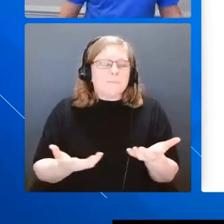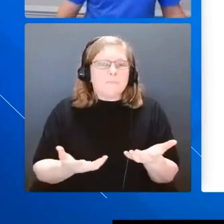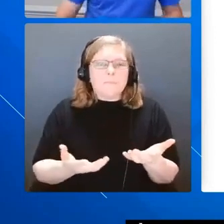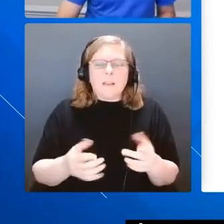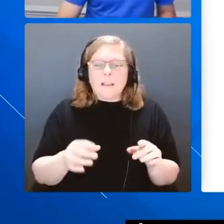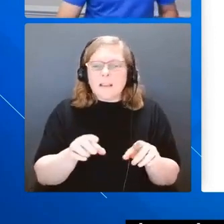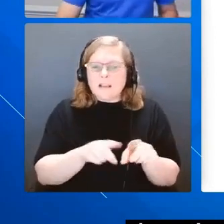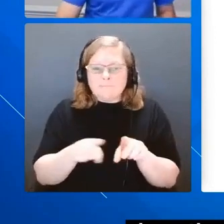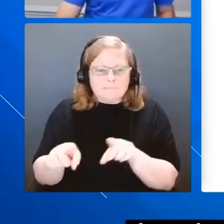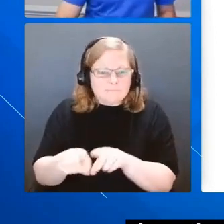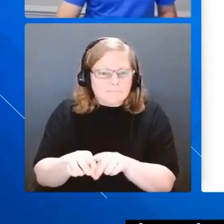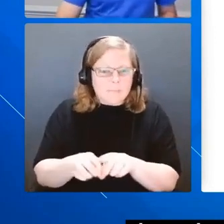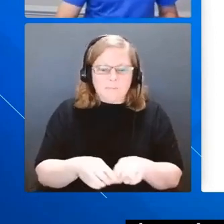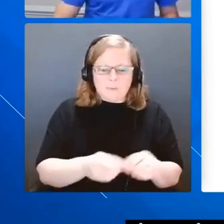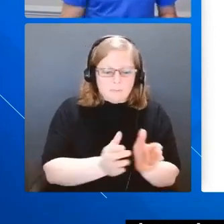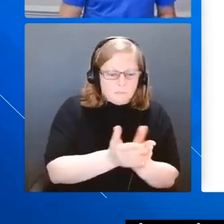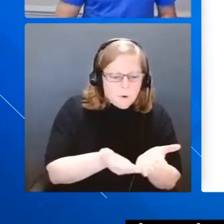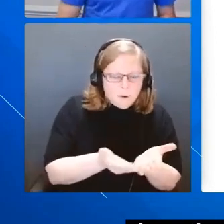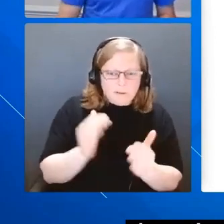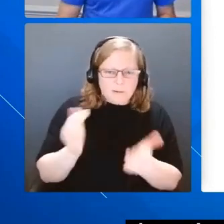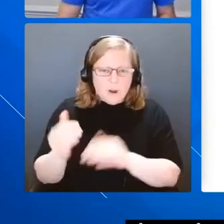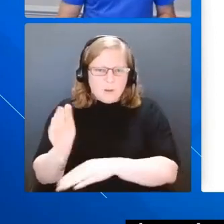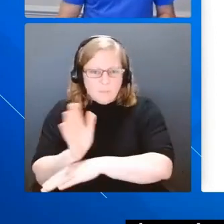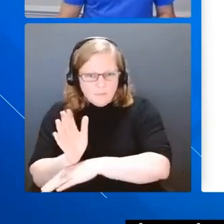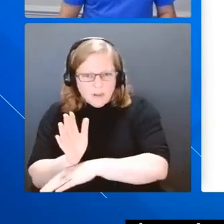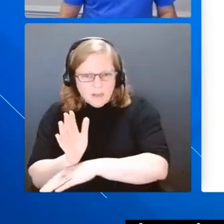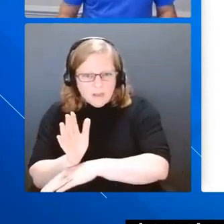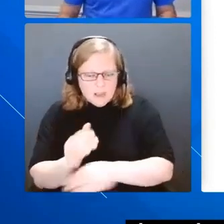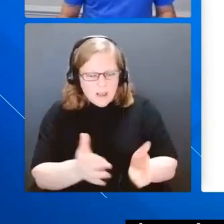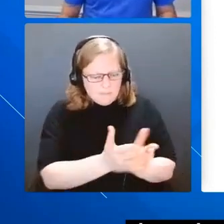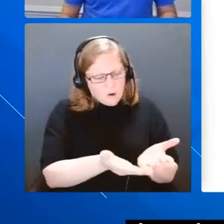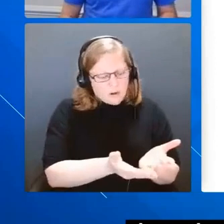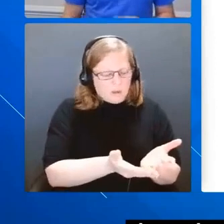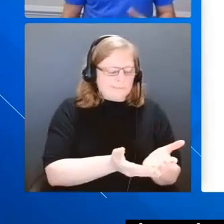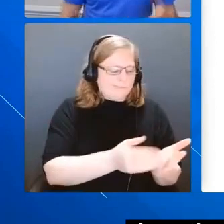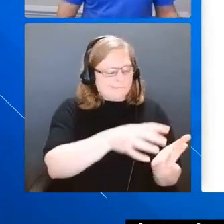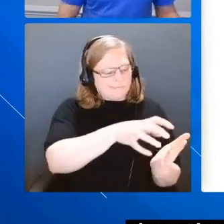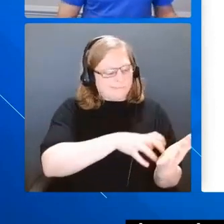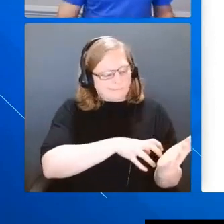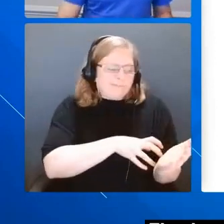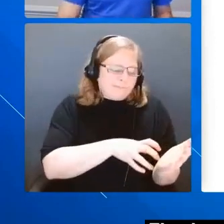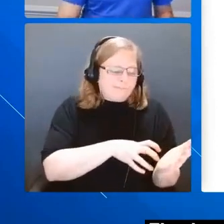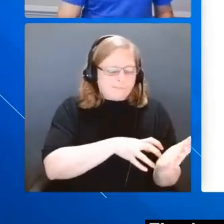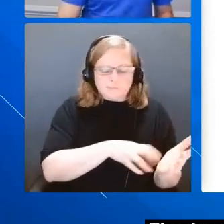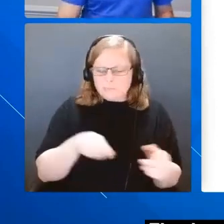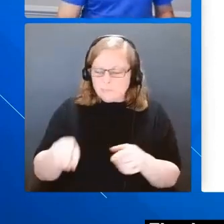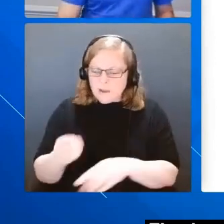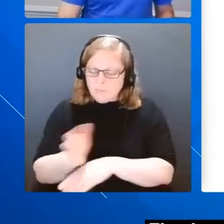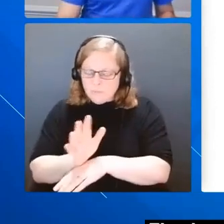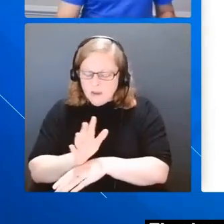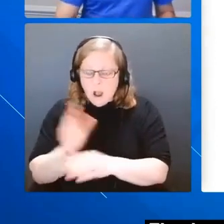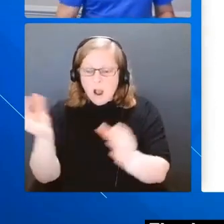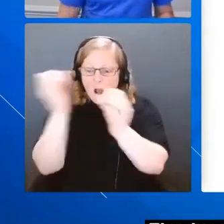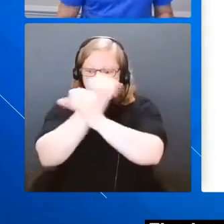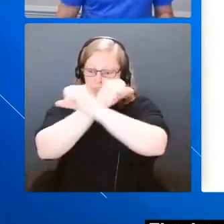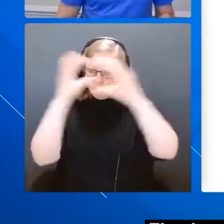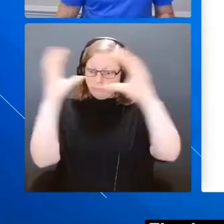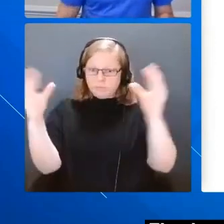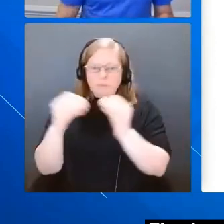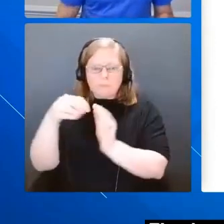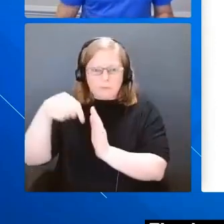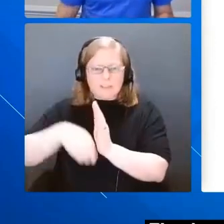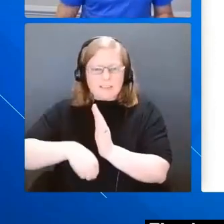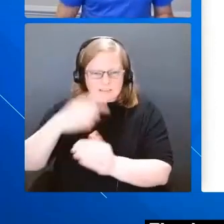those emotions and shows those details. AI captions are good. They're getting better as they learn. A human